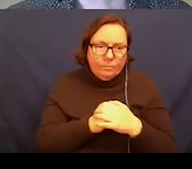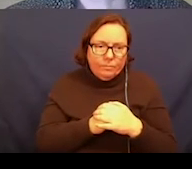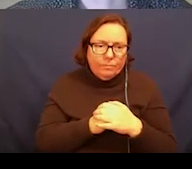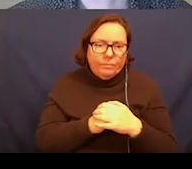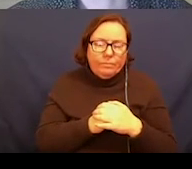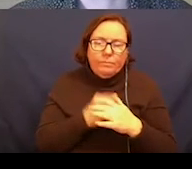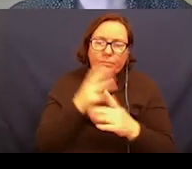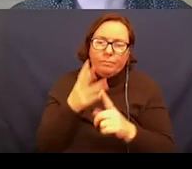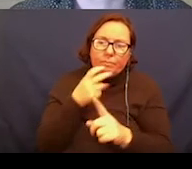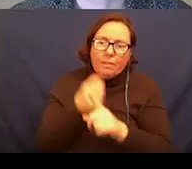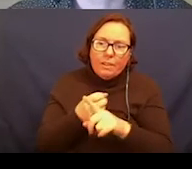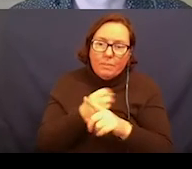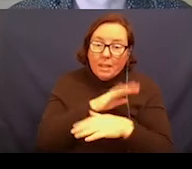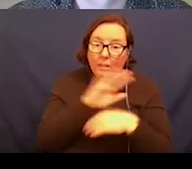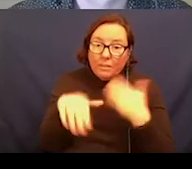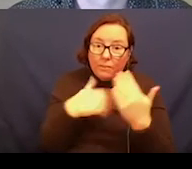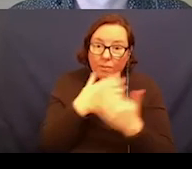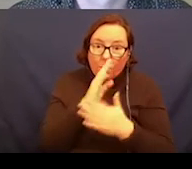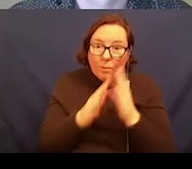The impact of a whole city